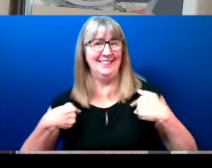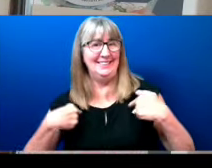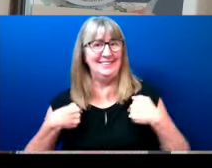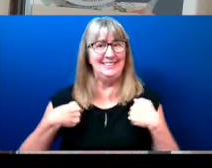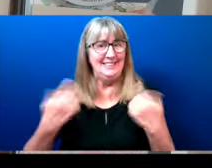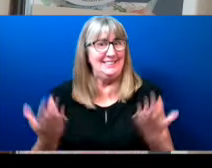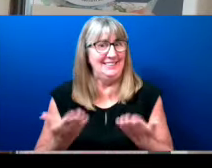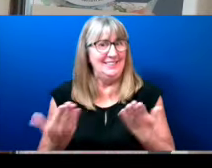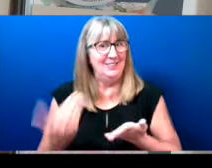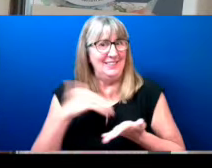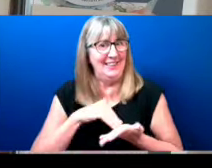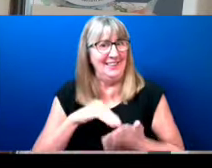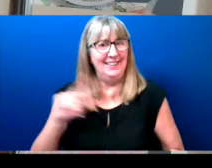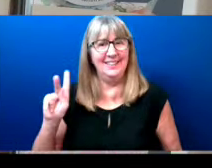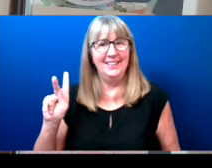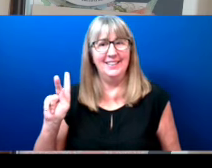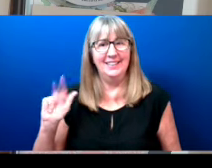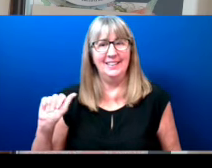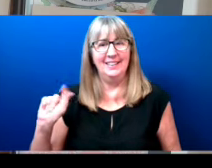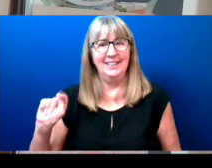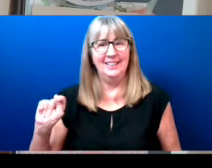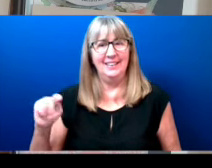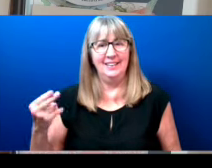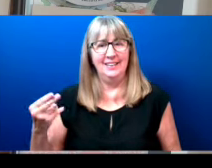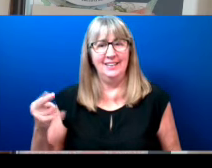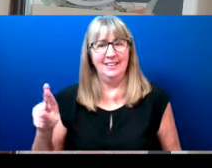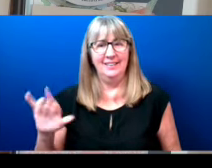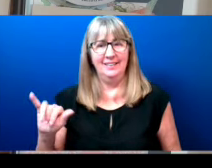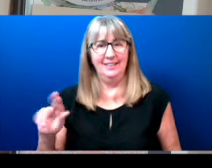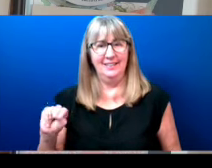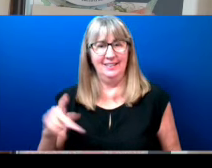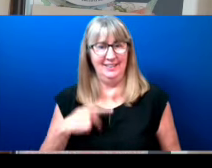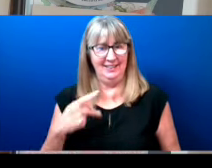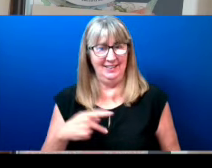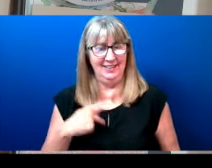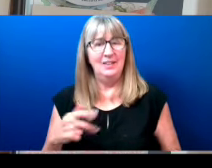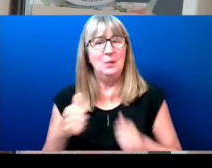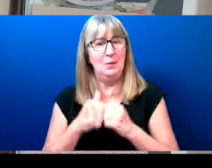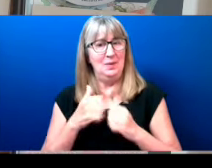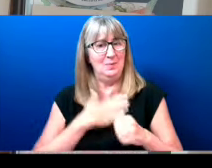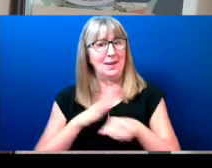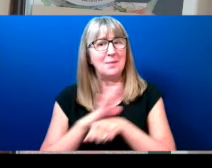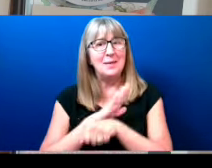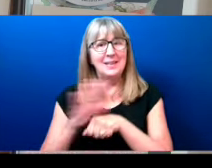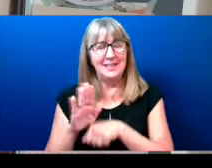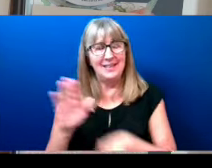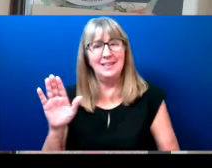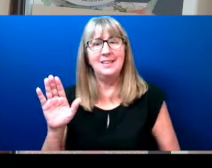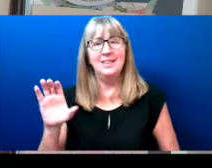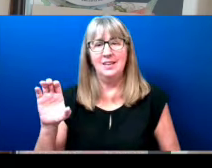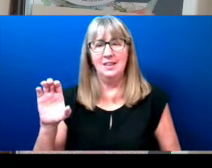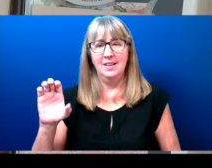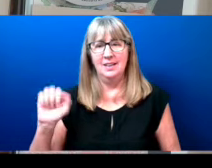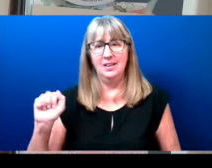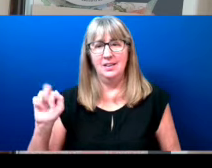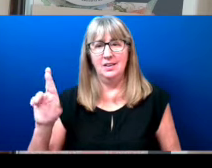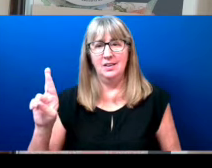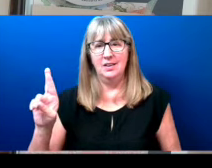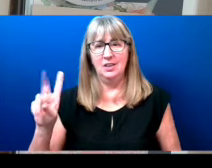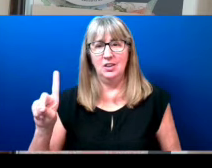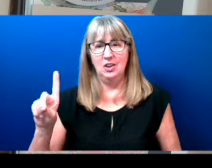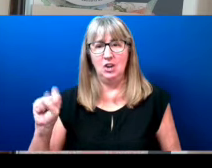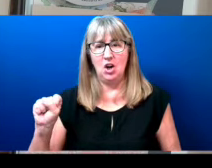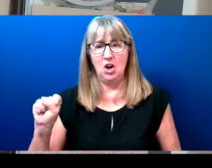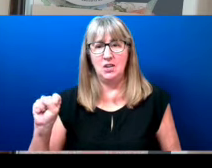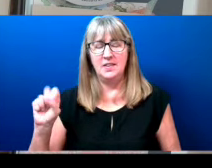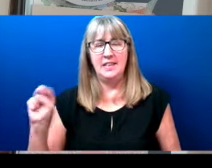Hi everybody, it's me Kathryn with Cards and Art, Stamping Up, making some fun cards for you today. I'm really